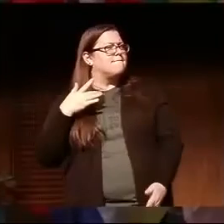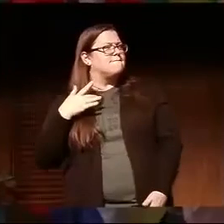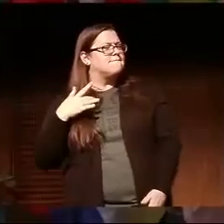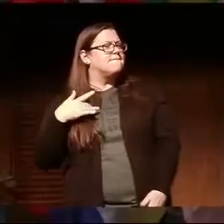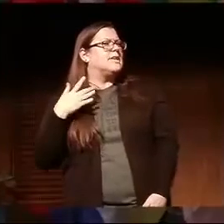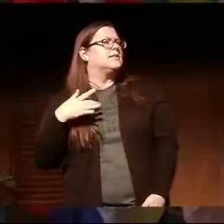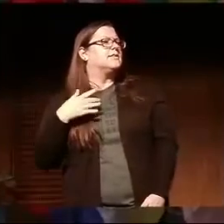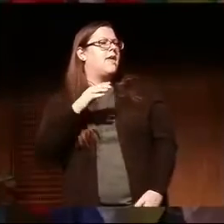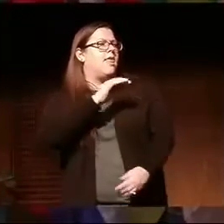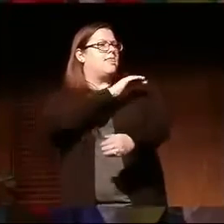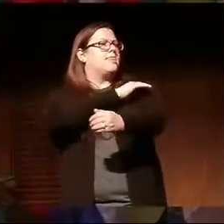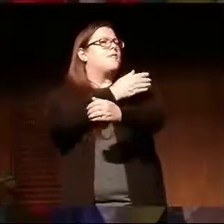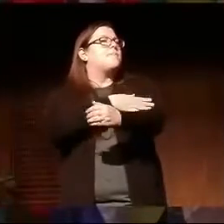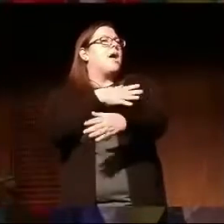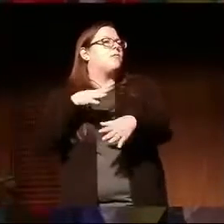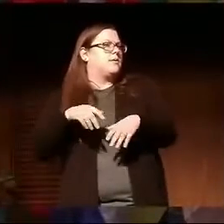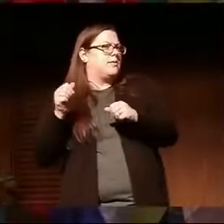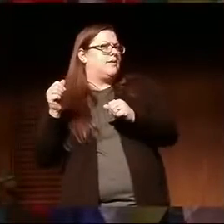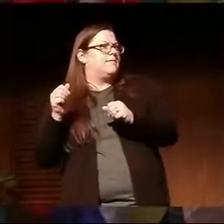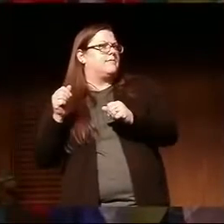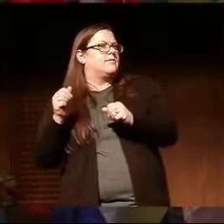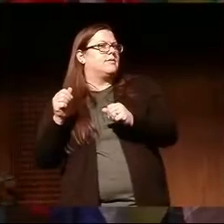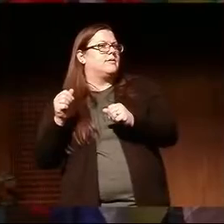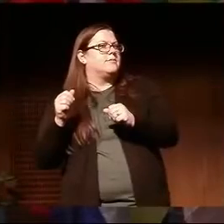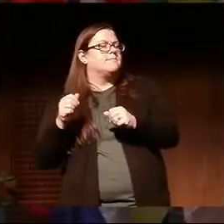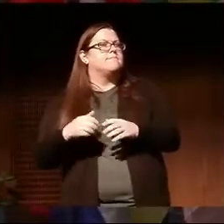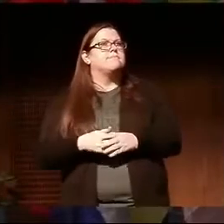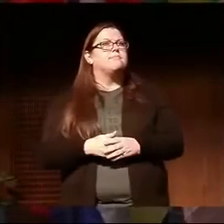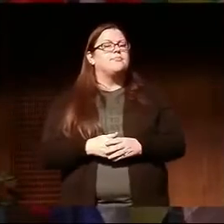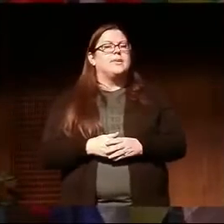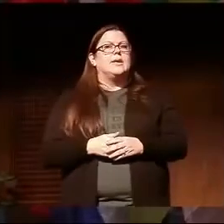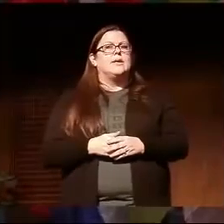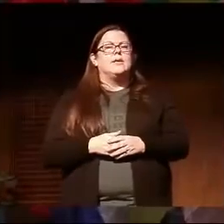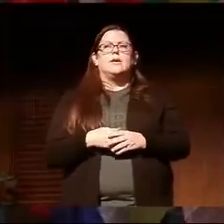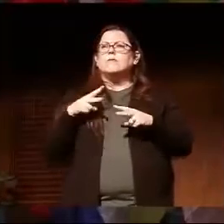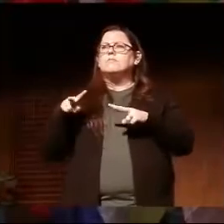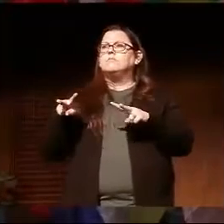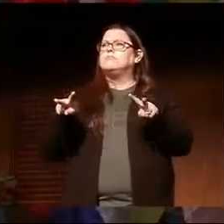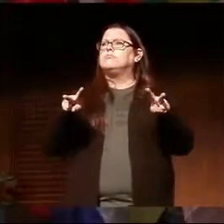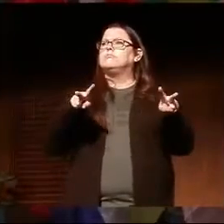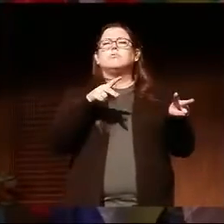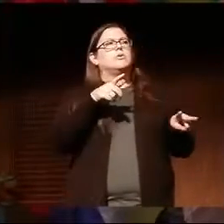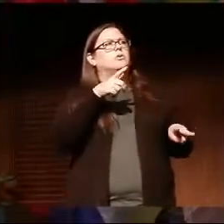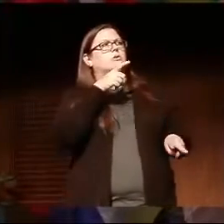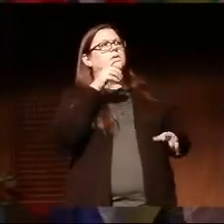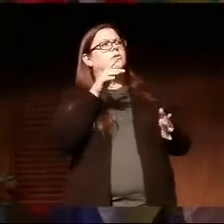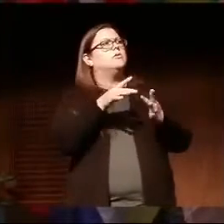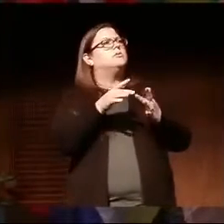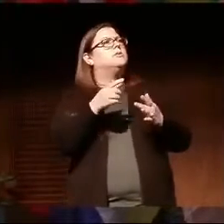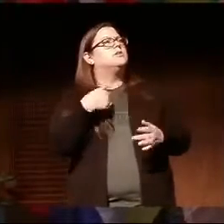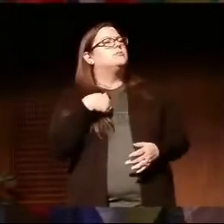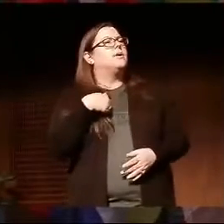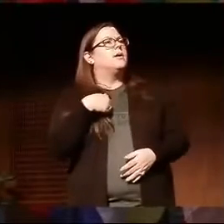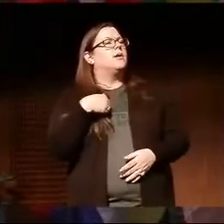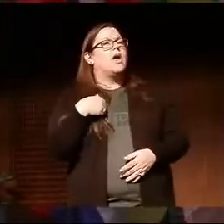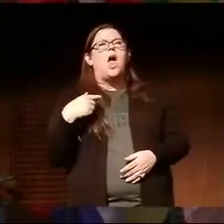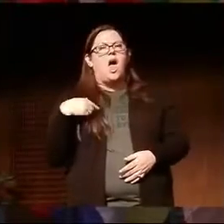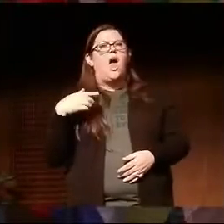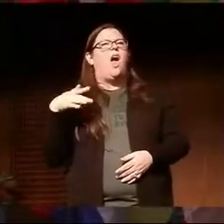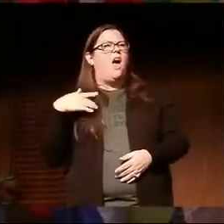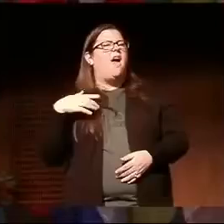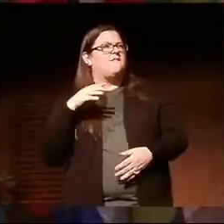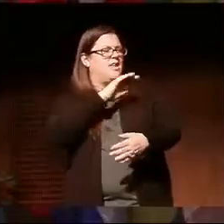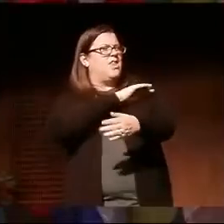has gone out from him. This is the parallel account in Luke. When Jesus starts looking around going, who touched me? He explains to his disciples, I felt power go out